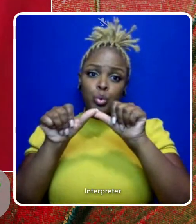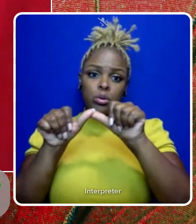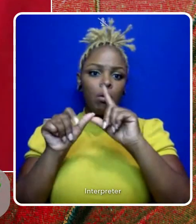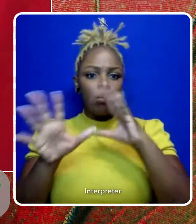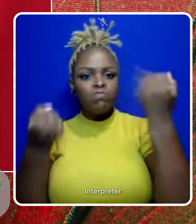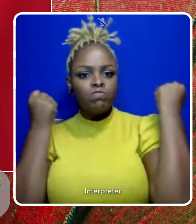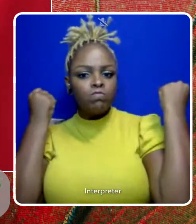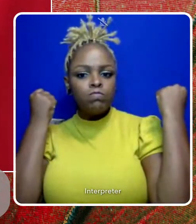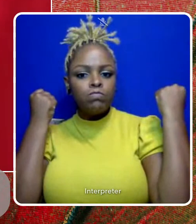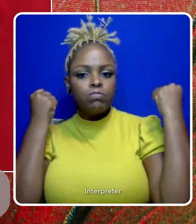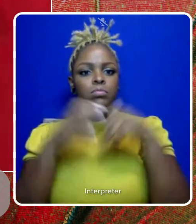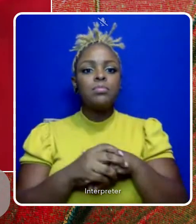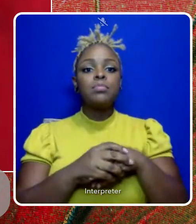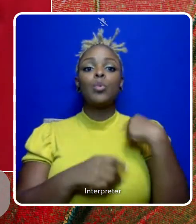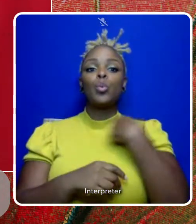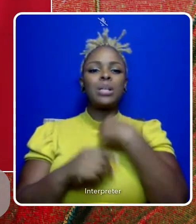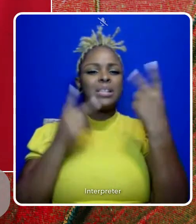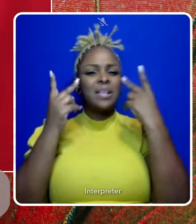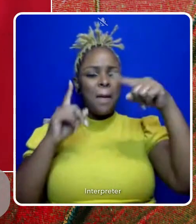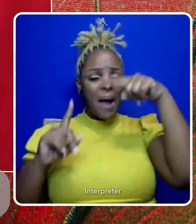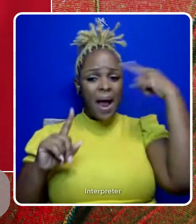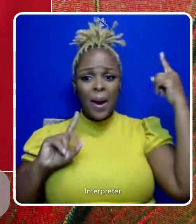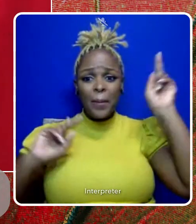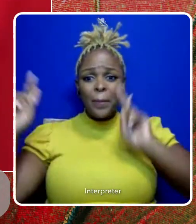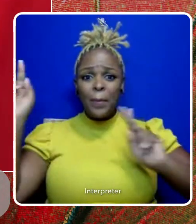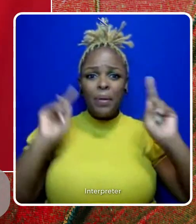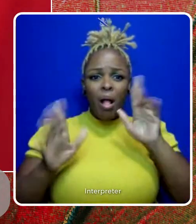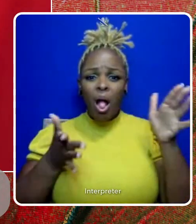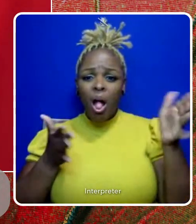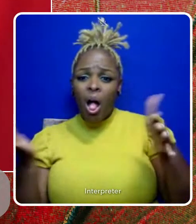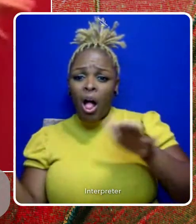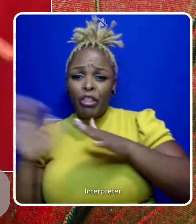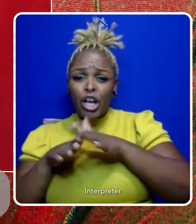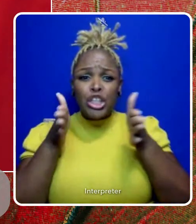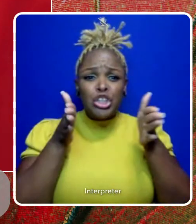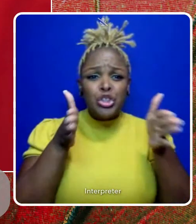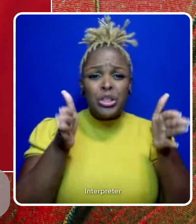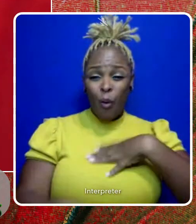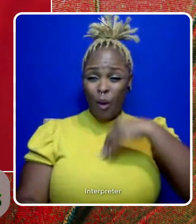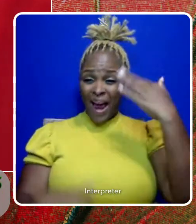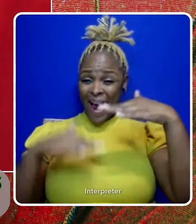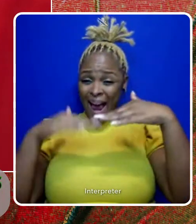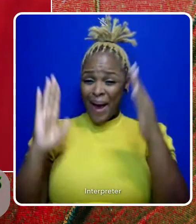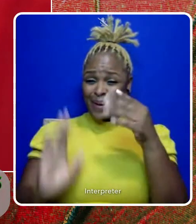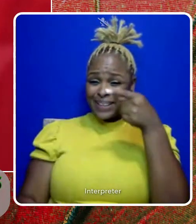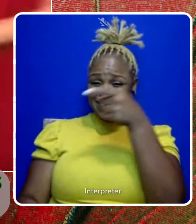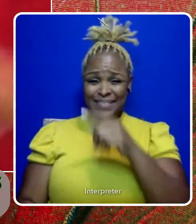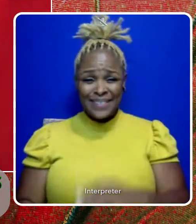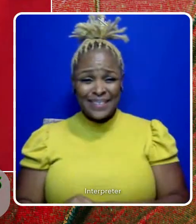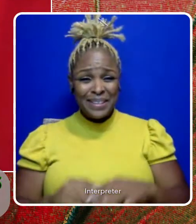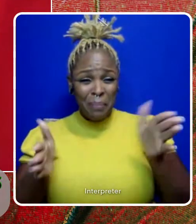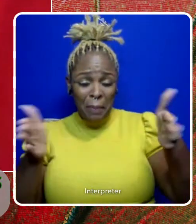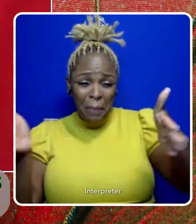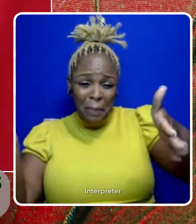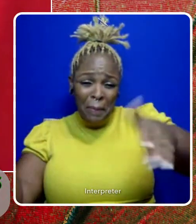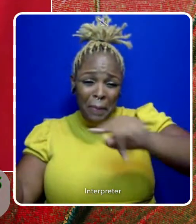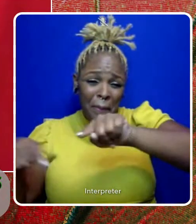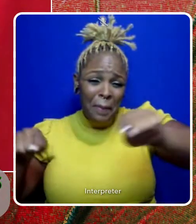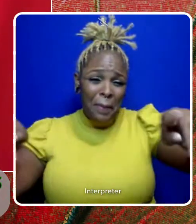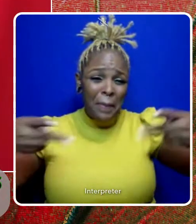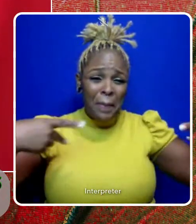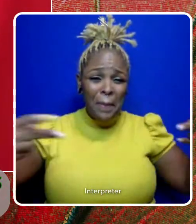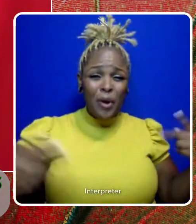the White House like they did Rosewood. Bomb booming businesses like they did in Tulsa. Black businesses been burning for